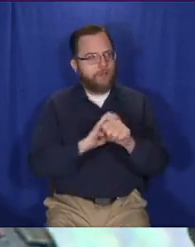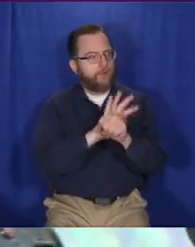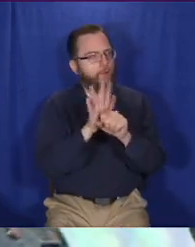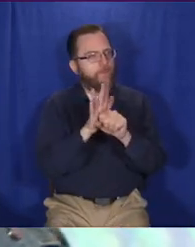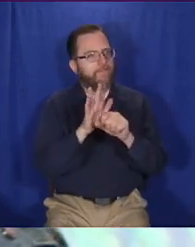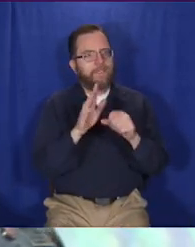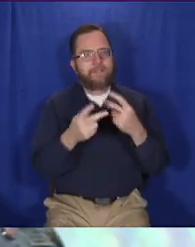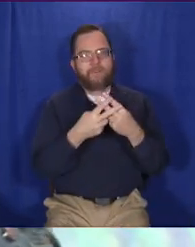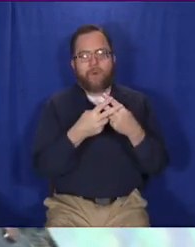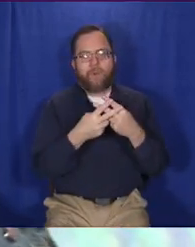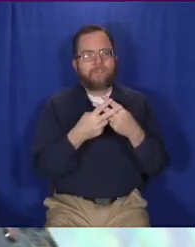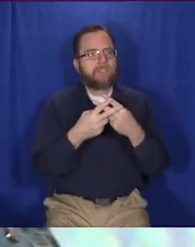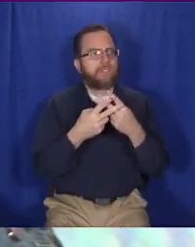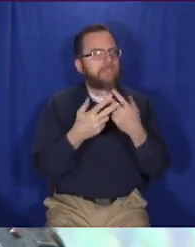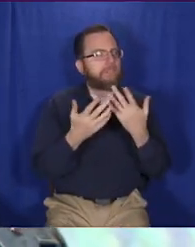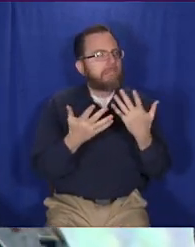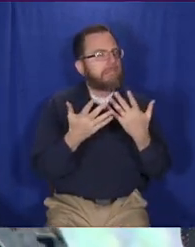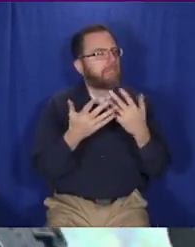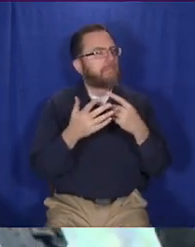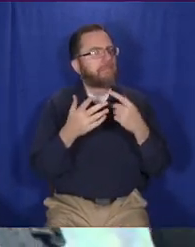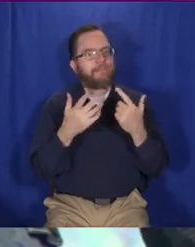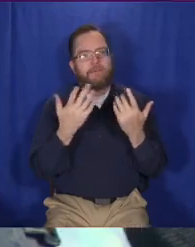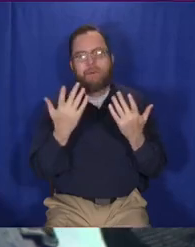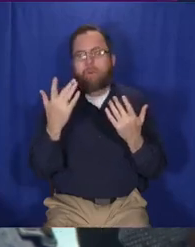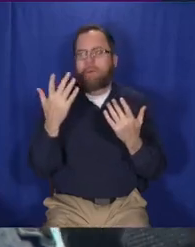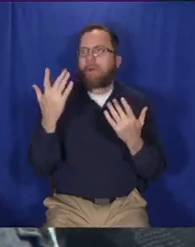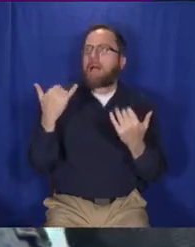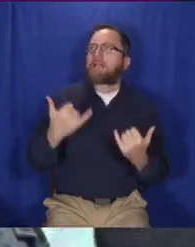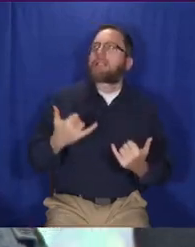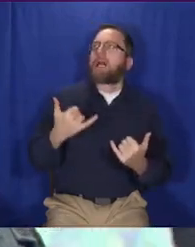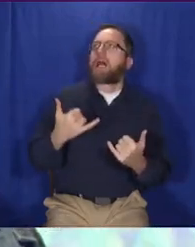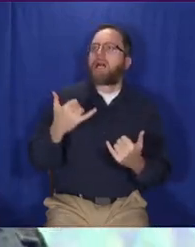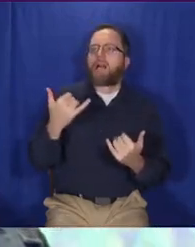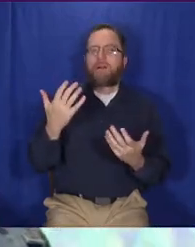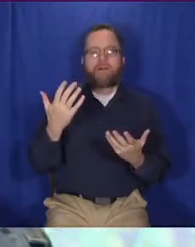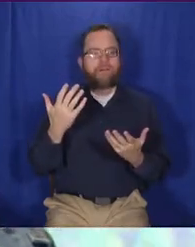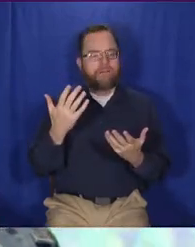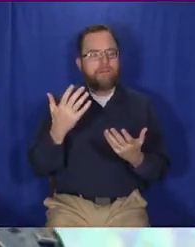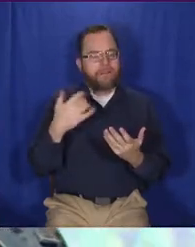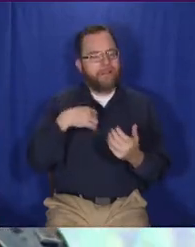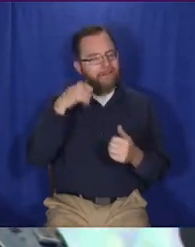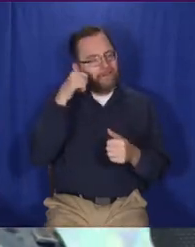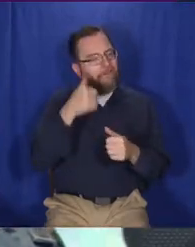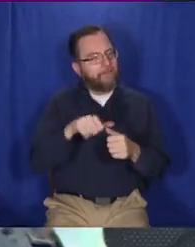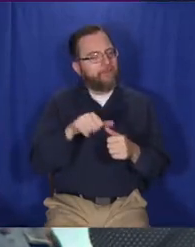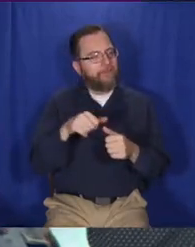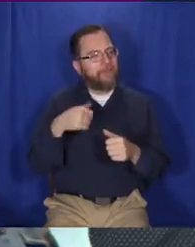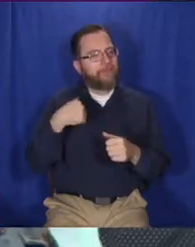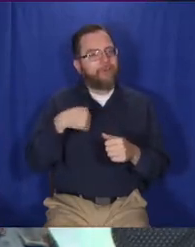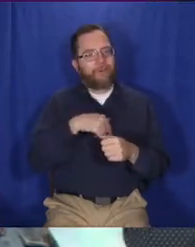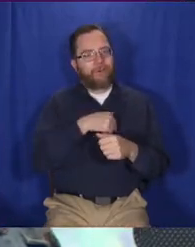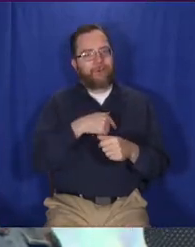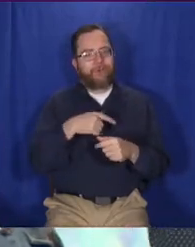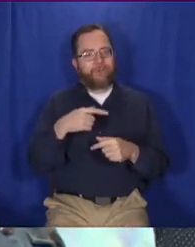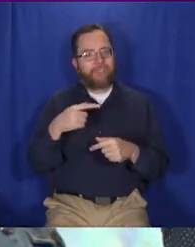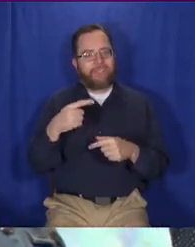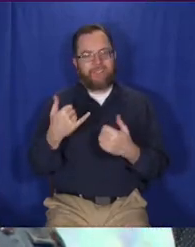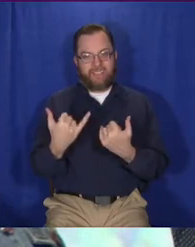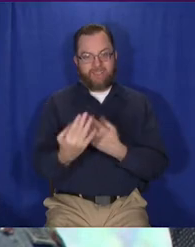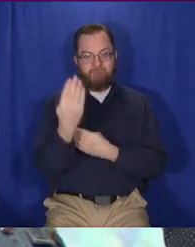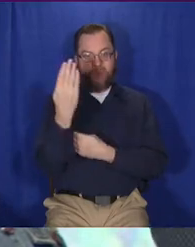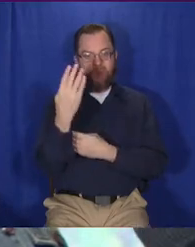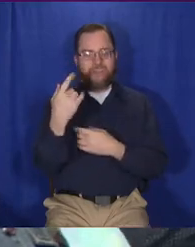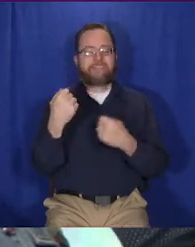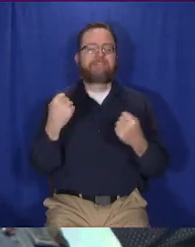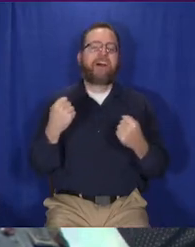like, why now? Like, why would we be waiting? But in hindsight, we were just even discussing this morning on the way here, in hindsight, God was so kind to